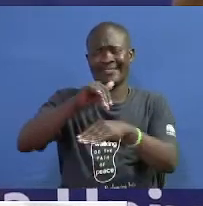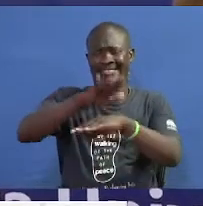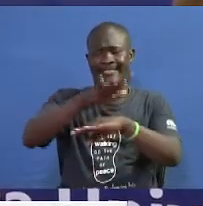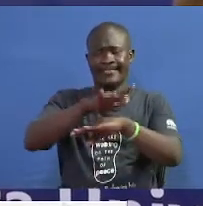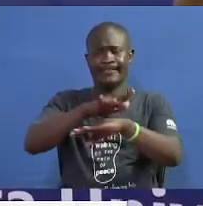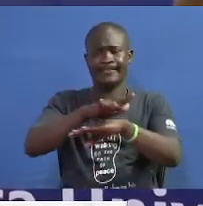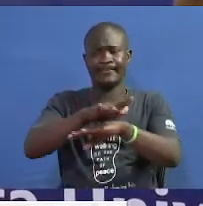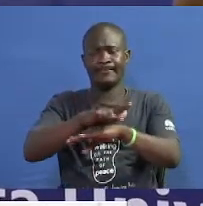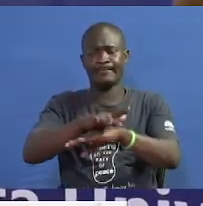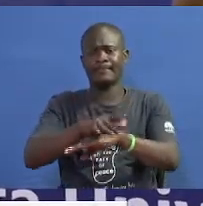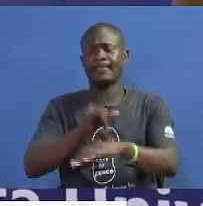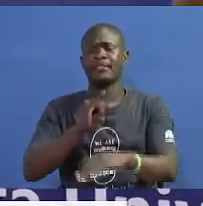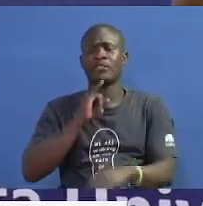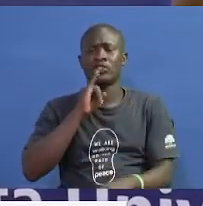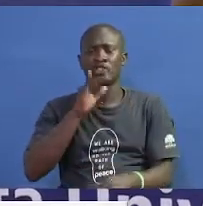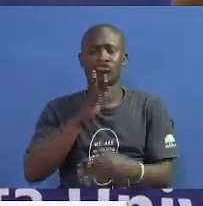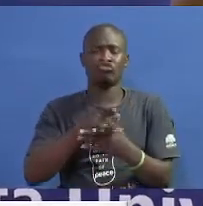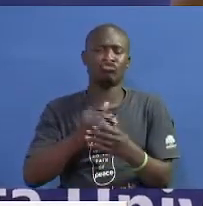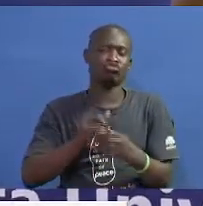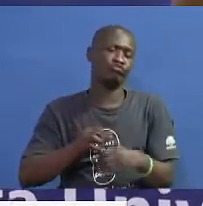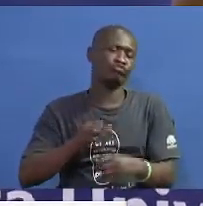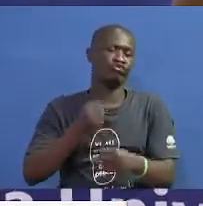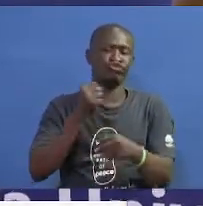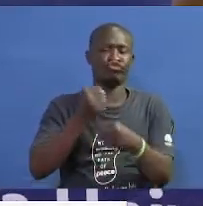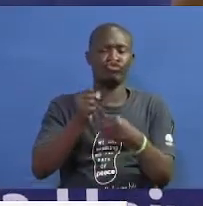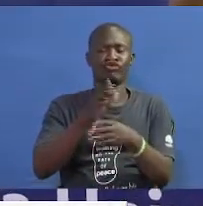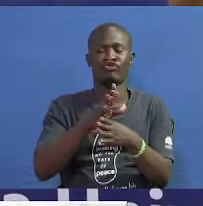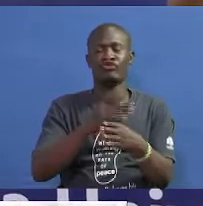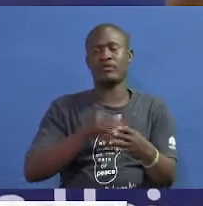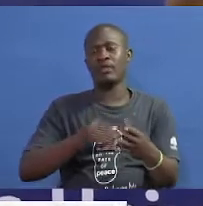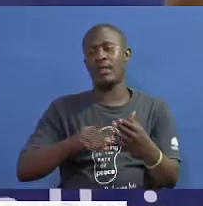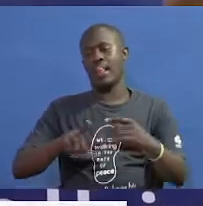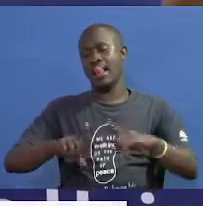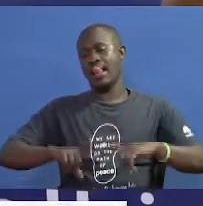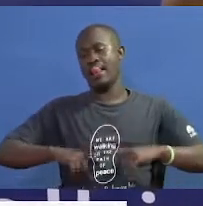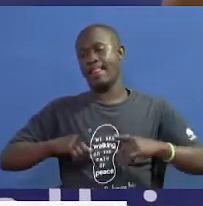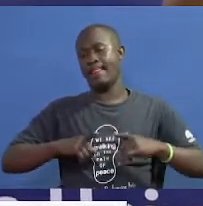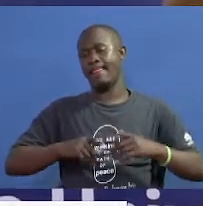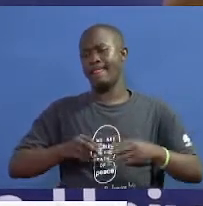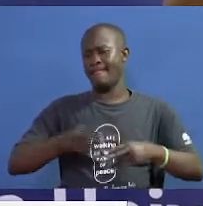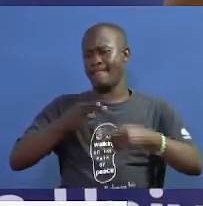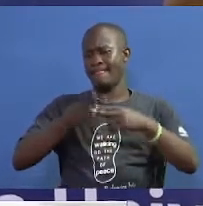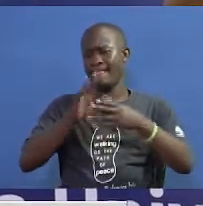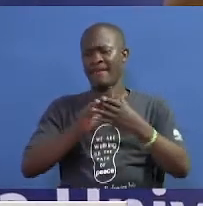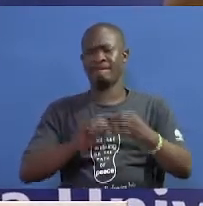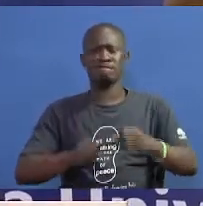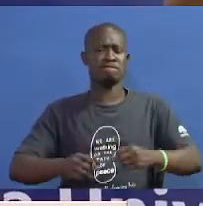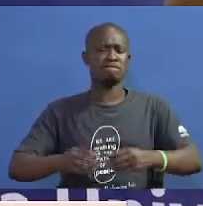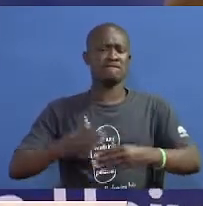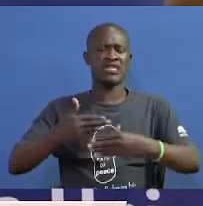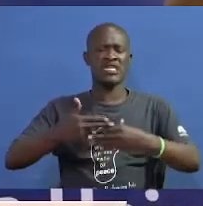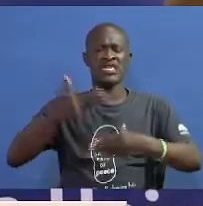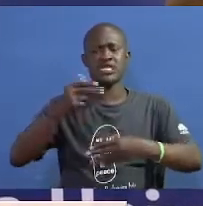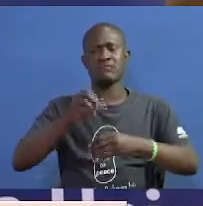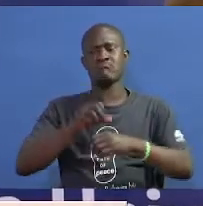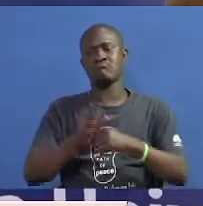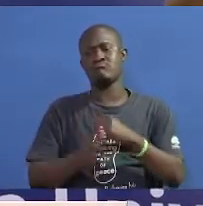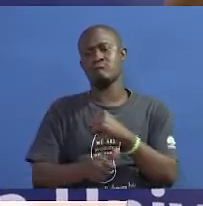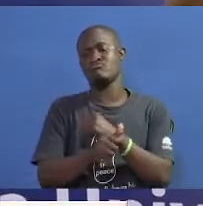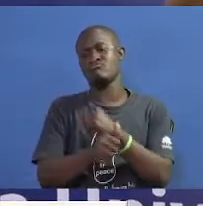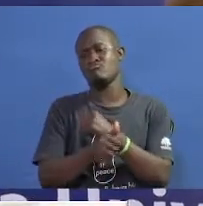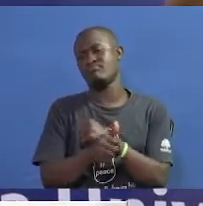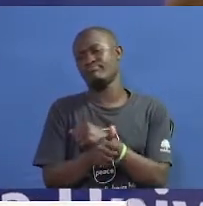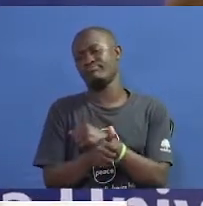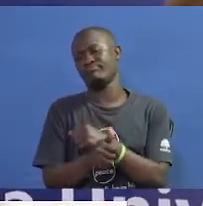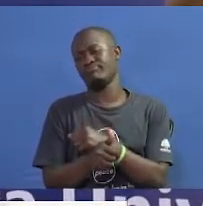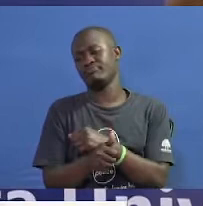earlier is going to save lives, because those are by definition higher risk deliveries. Those